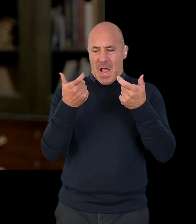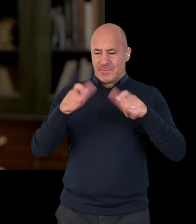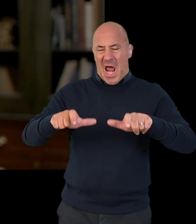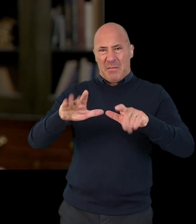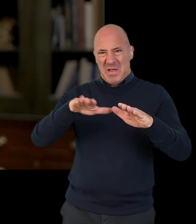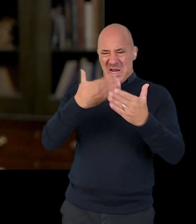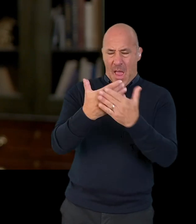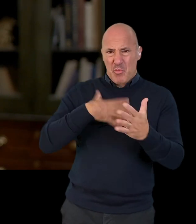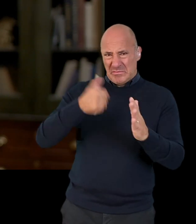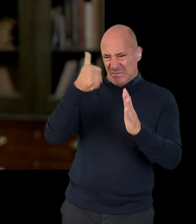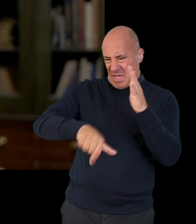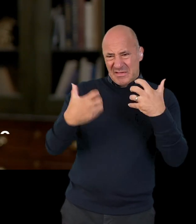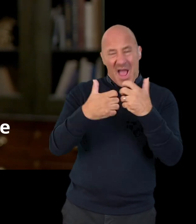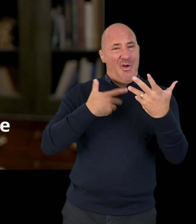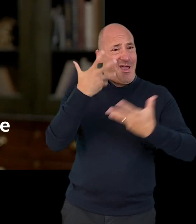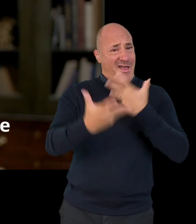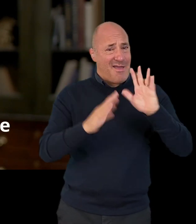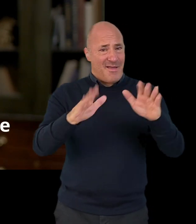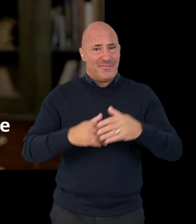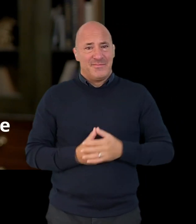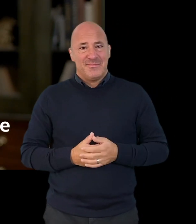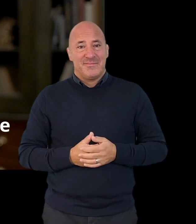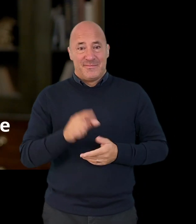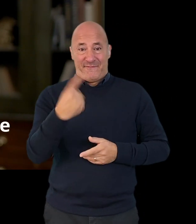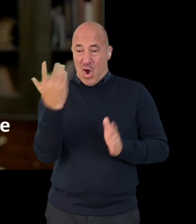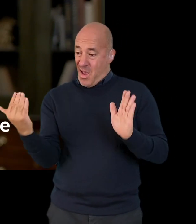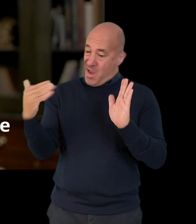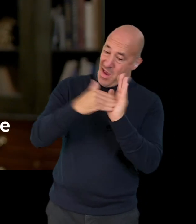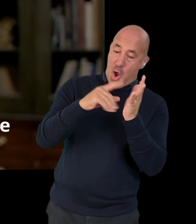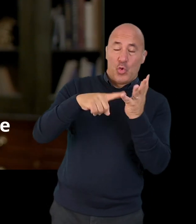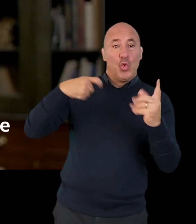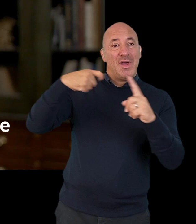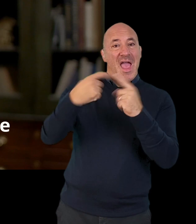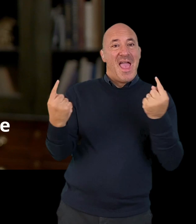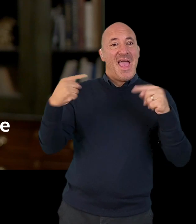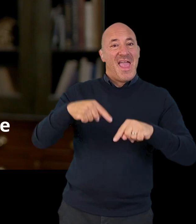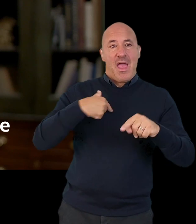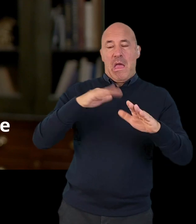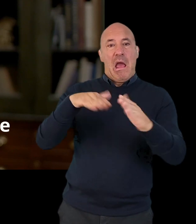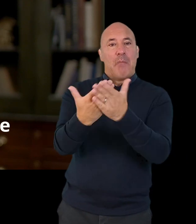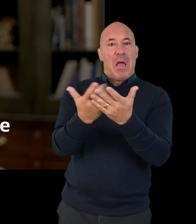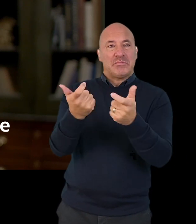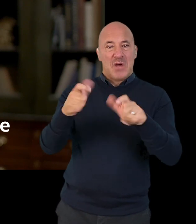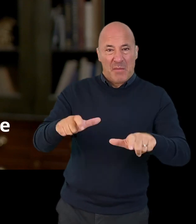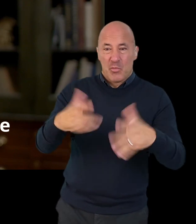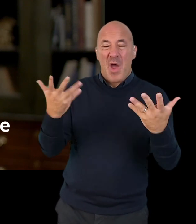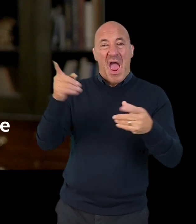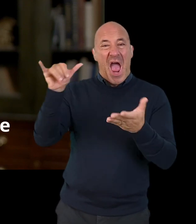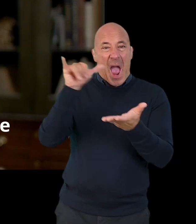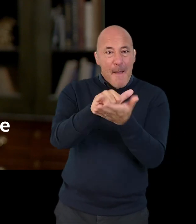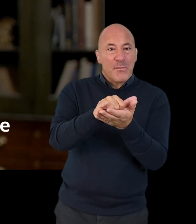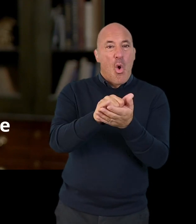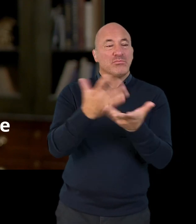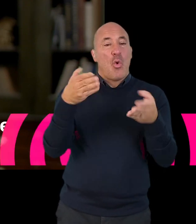Let's talk about how you start your asylum claim. You may claim asylum when you first arrive in the United